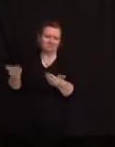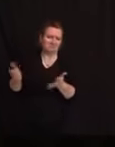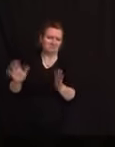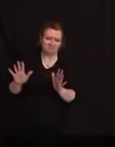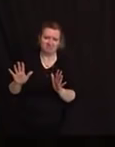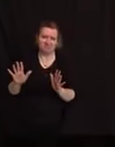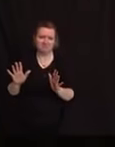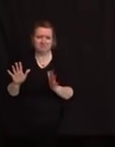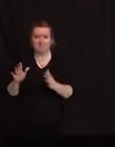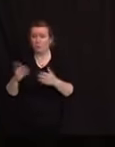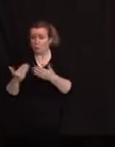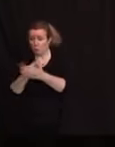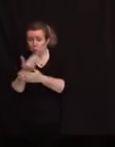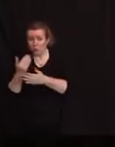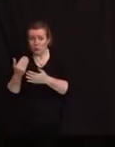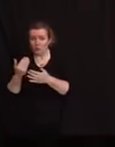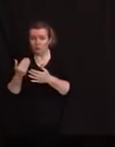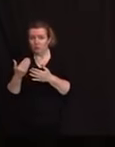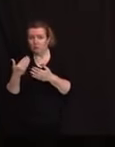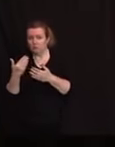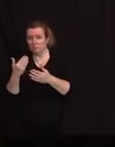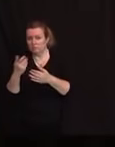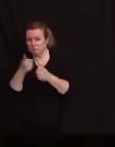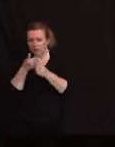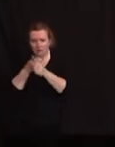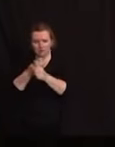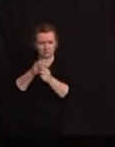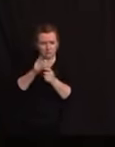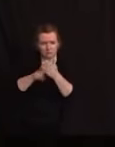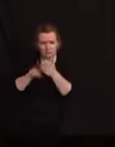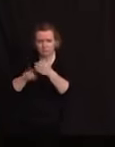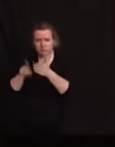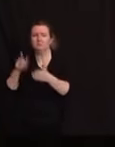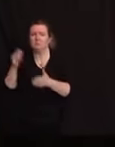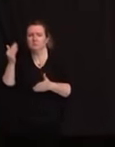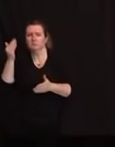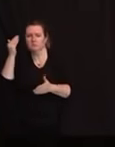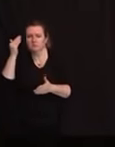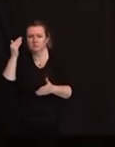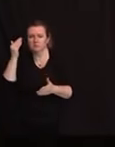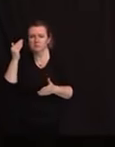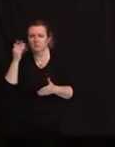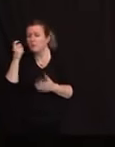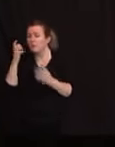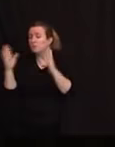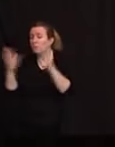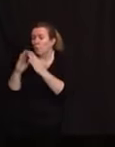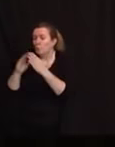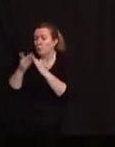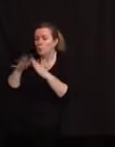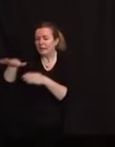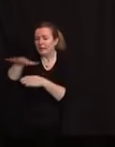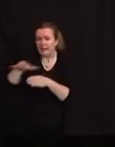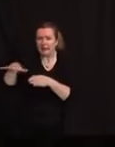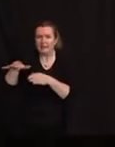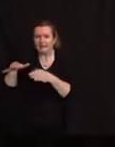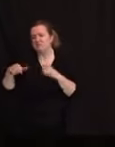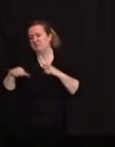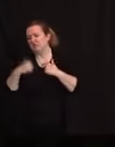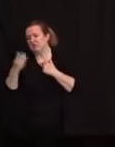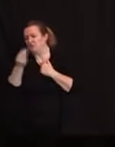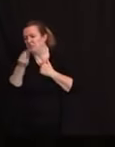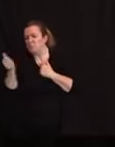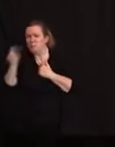may be related to an old case, and they can kind of lump them together. So we're really asking our local health departments to do that. They are, really working hard